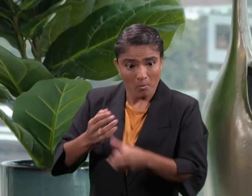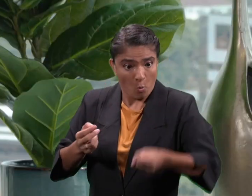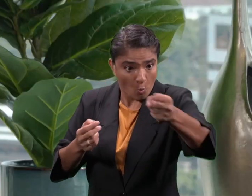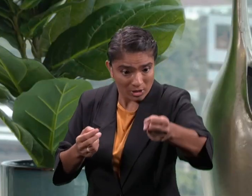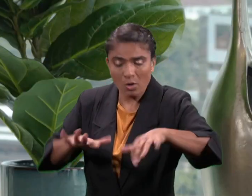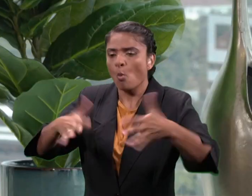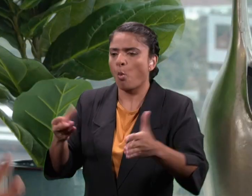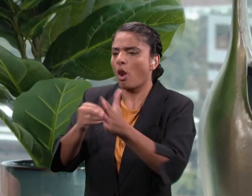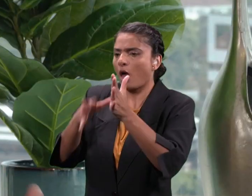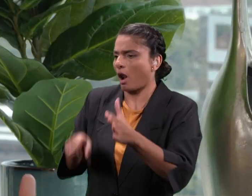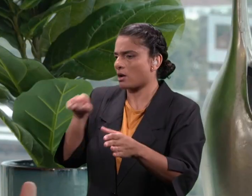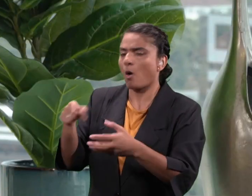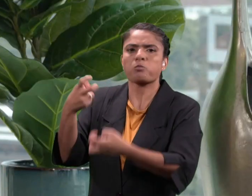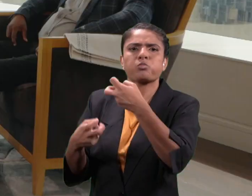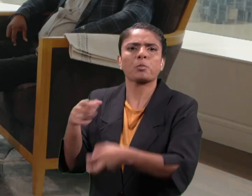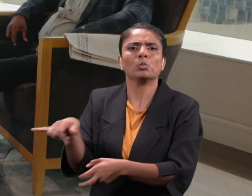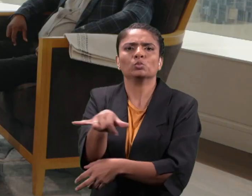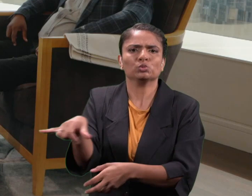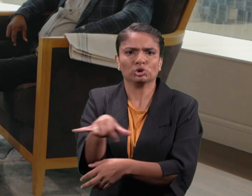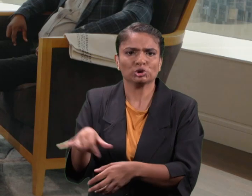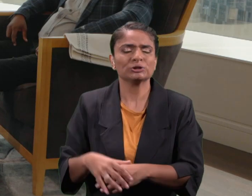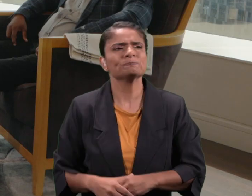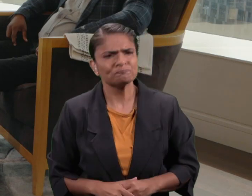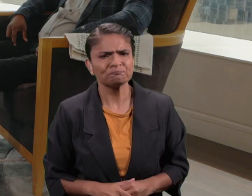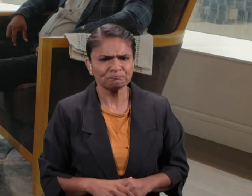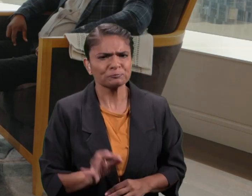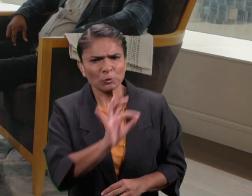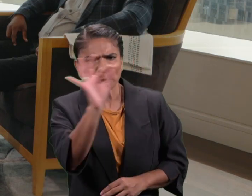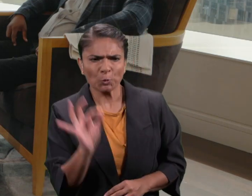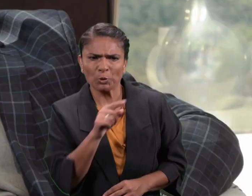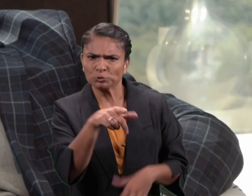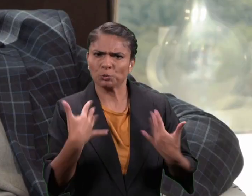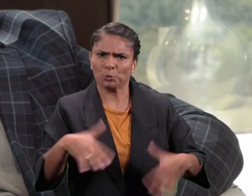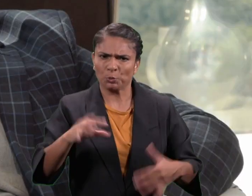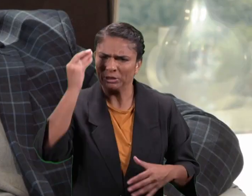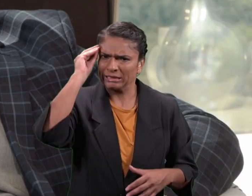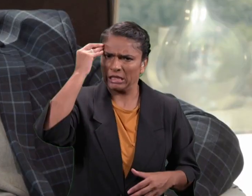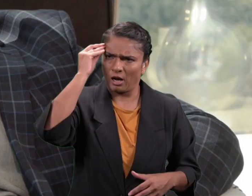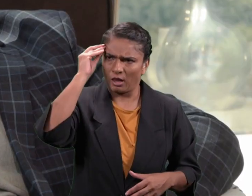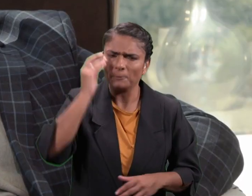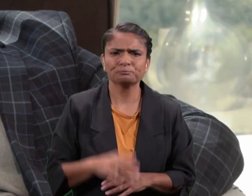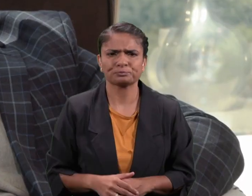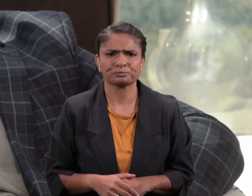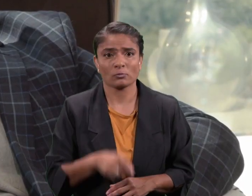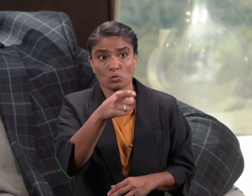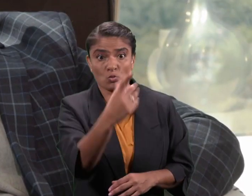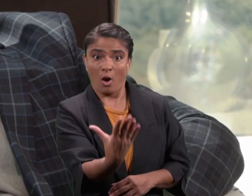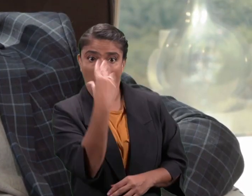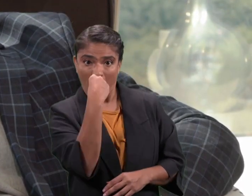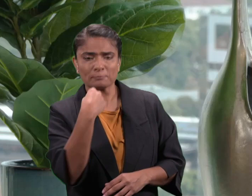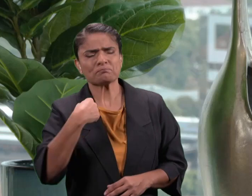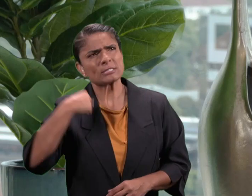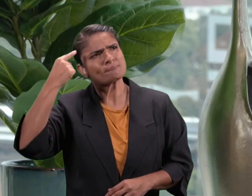with the learner? Where does the challenge lie? Helga, it's a very interesting question. And as you are asking